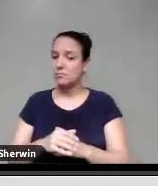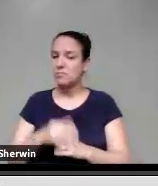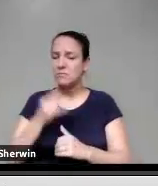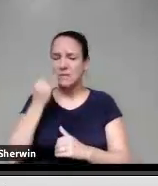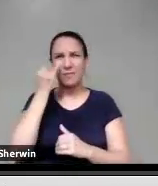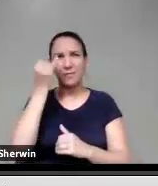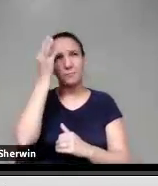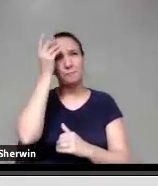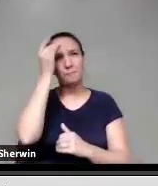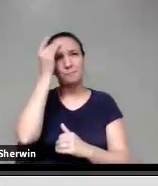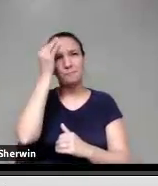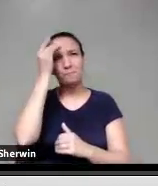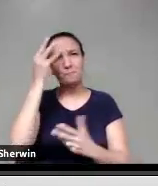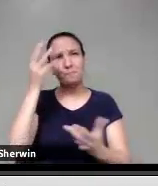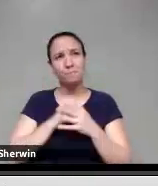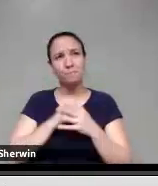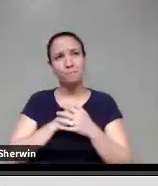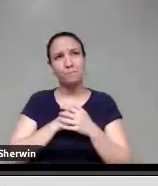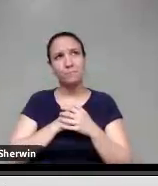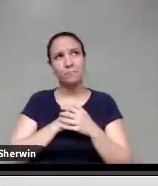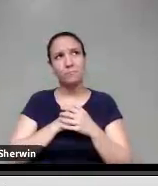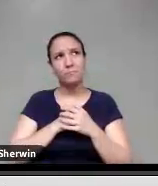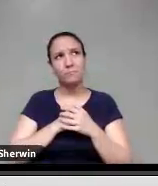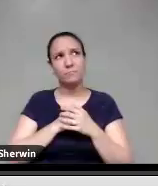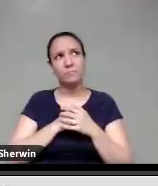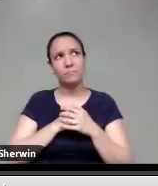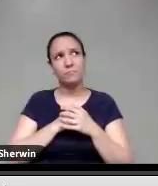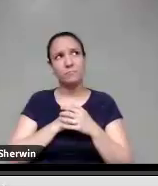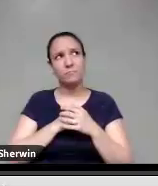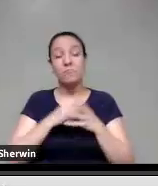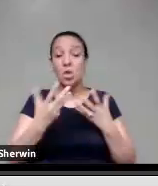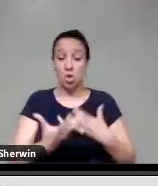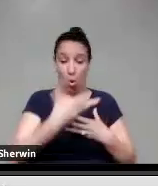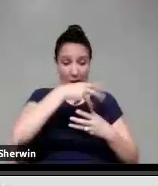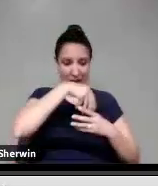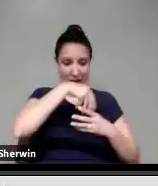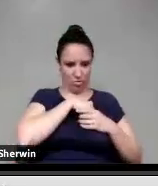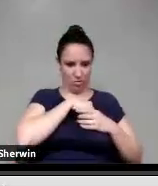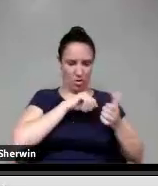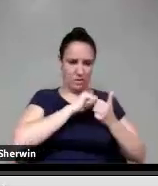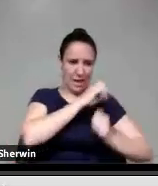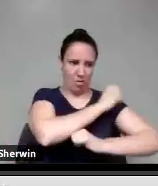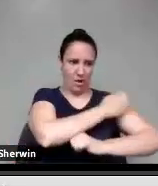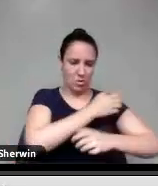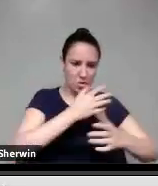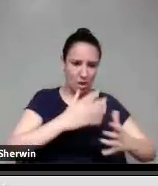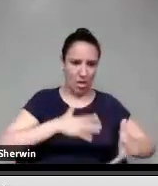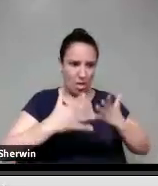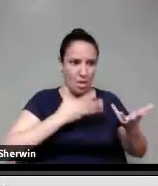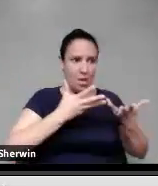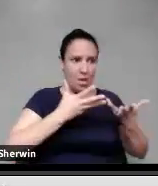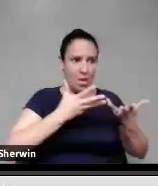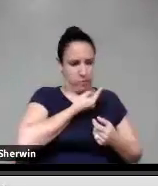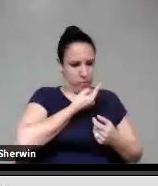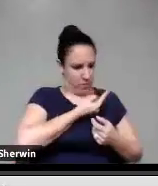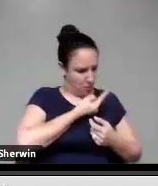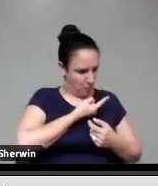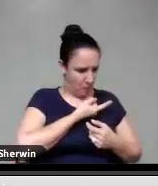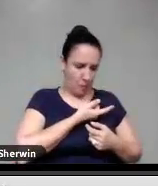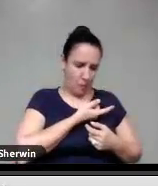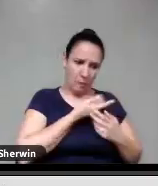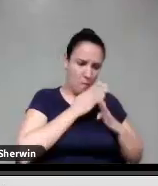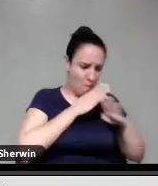fact that introverts recharge by being alone and having quiet time, but extroverts recharge by